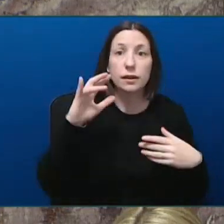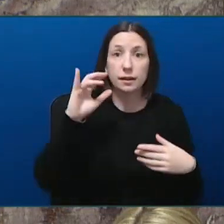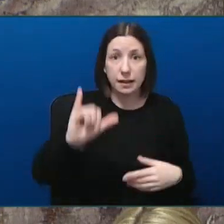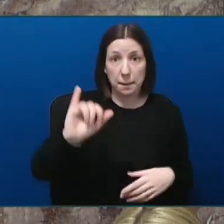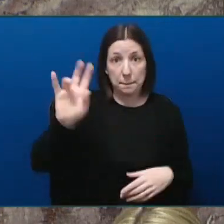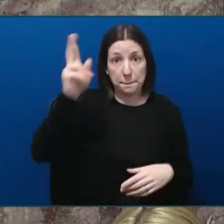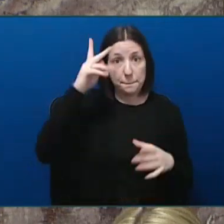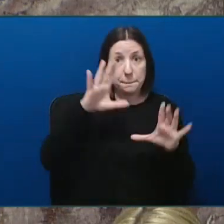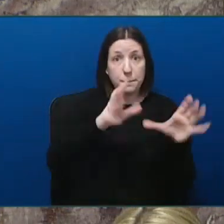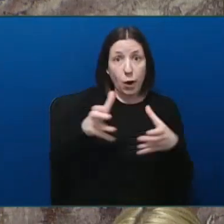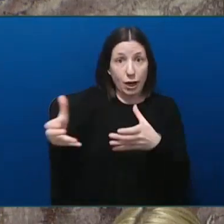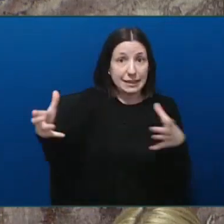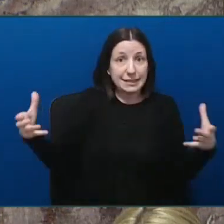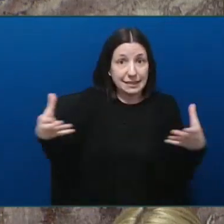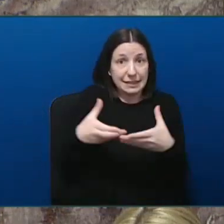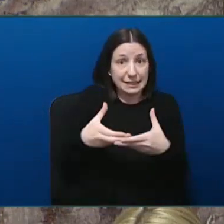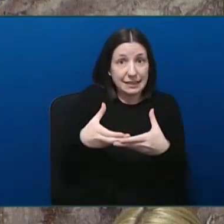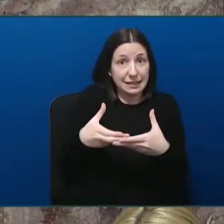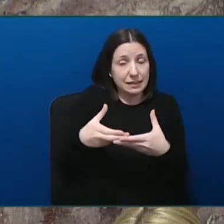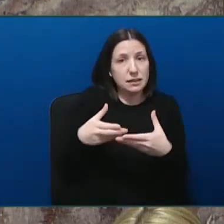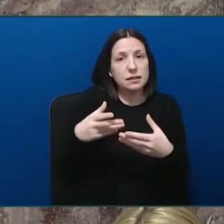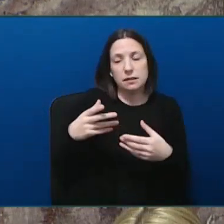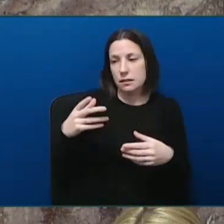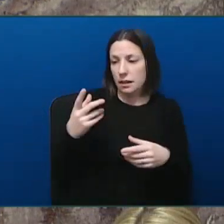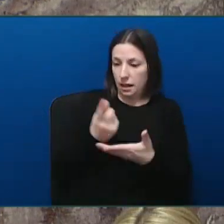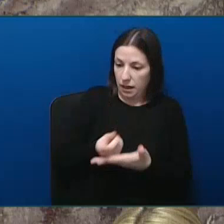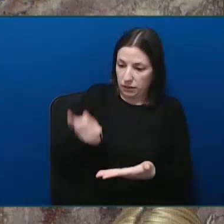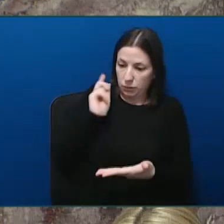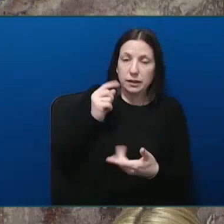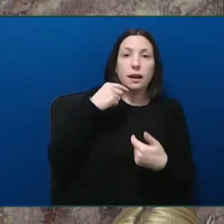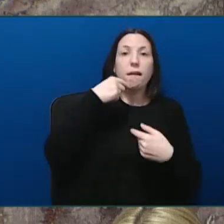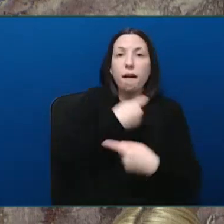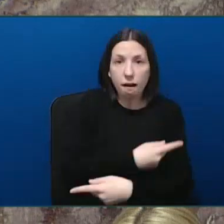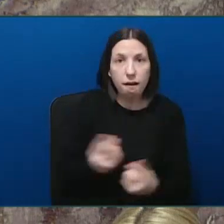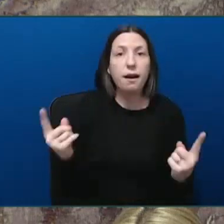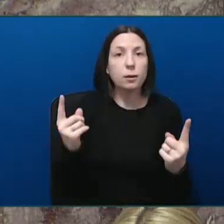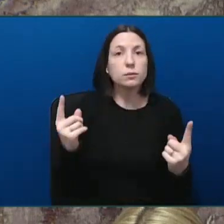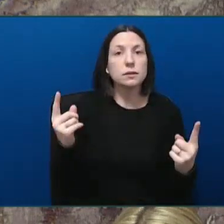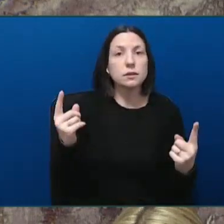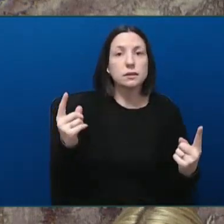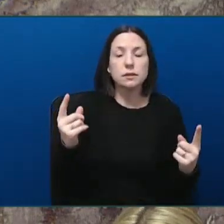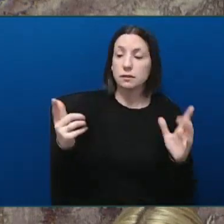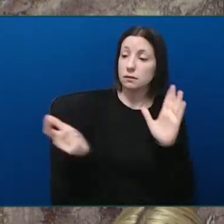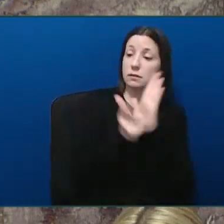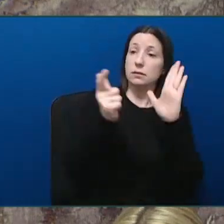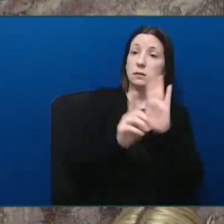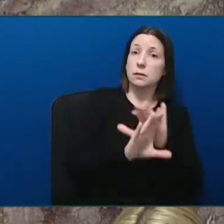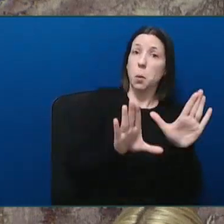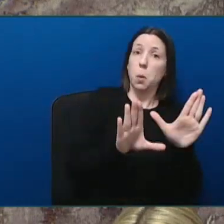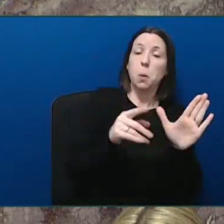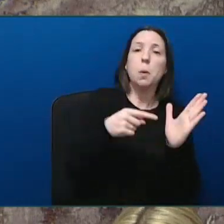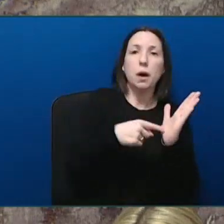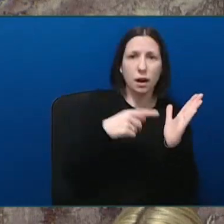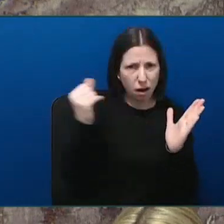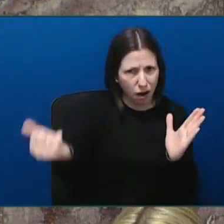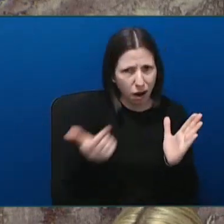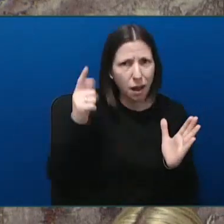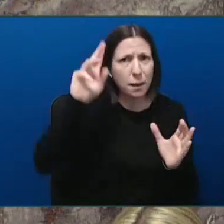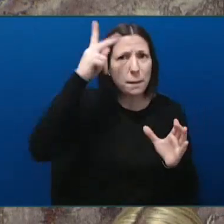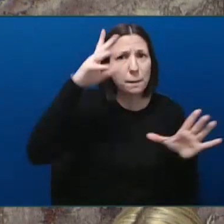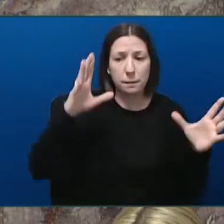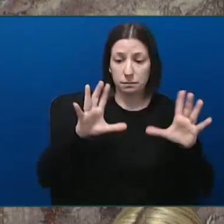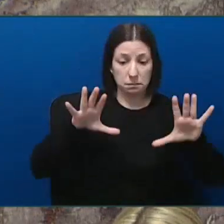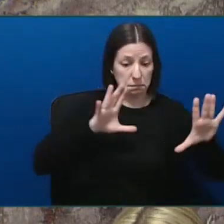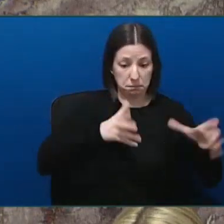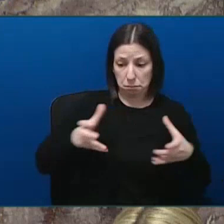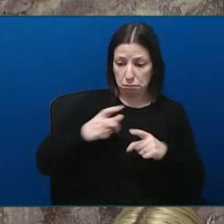week and announced this move, all parties stood. The police who stood with us, the